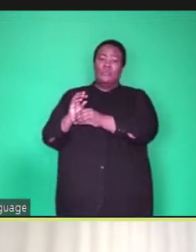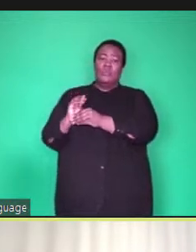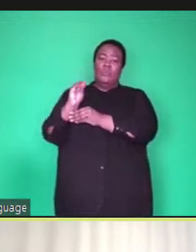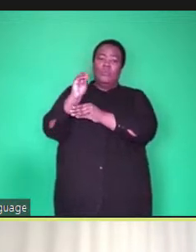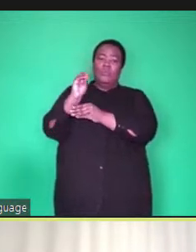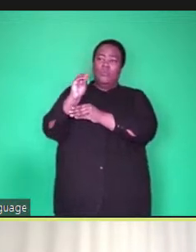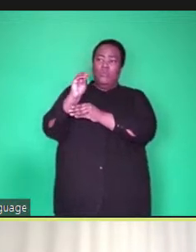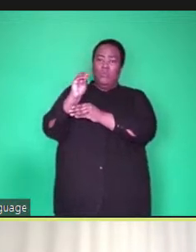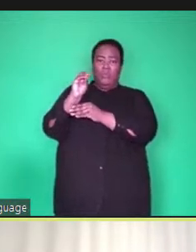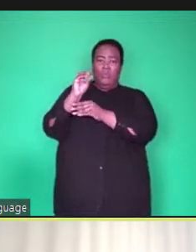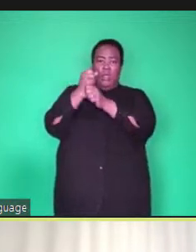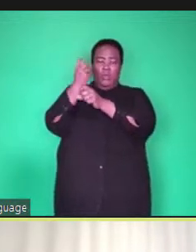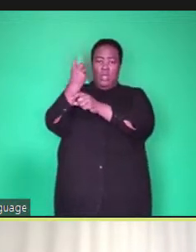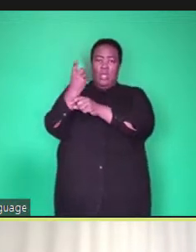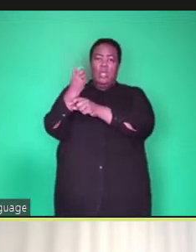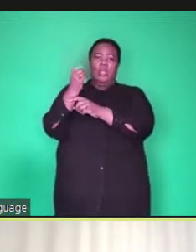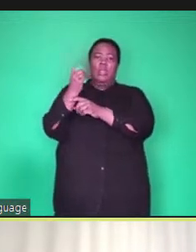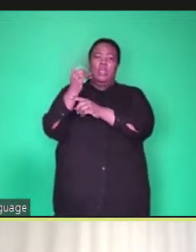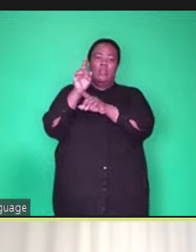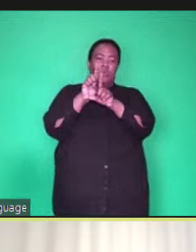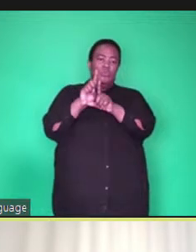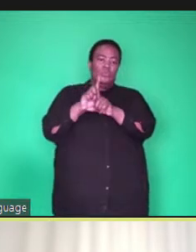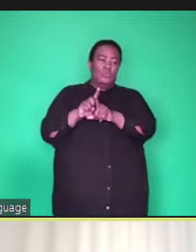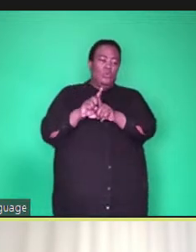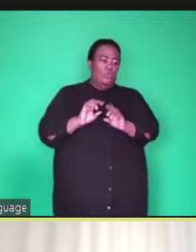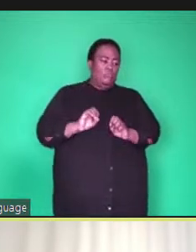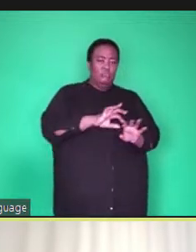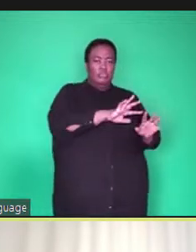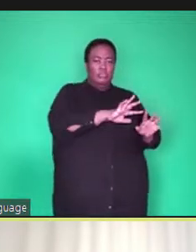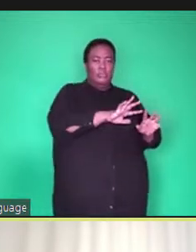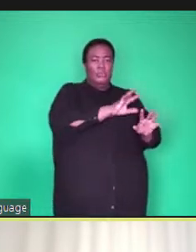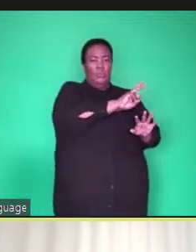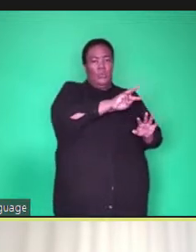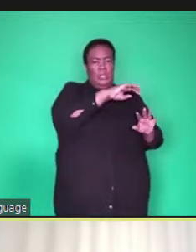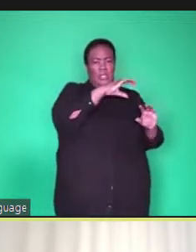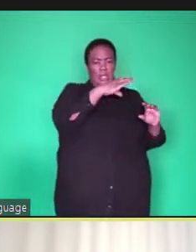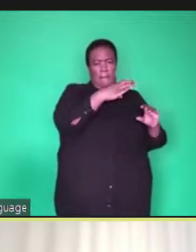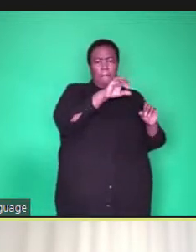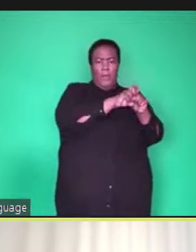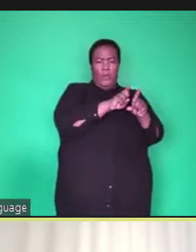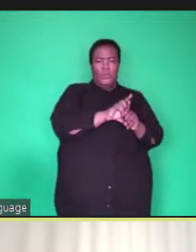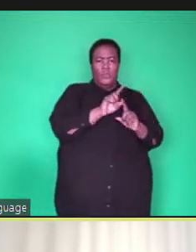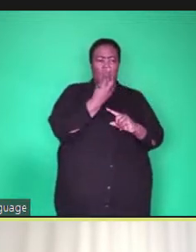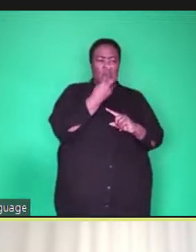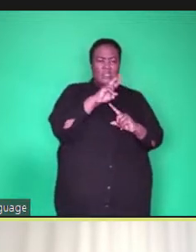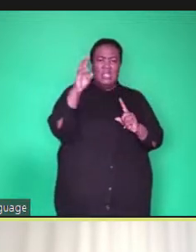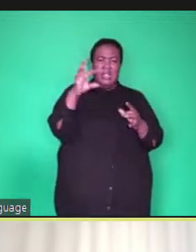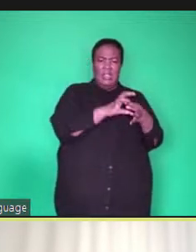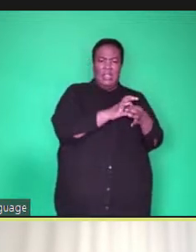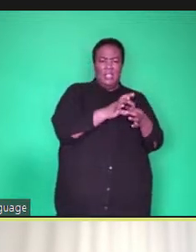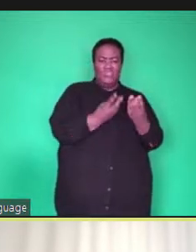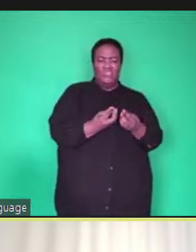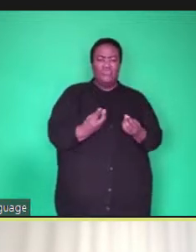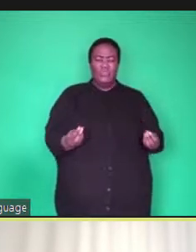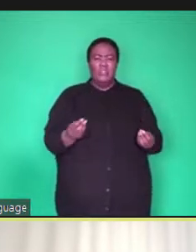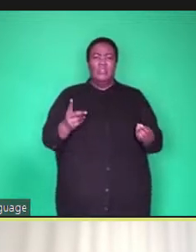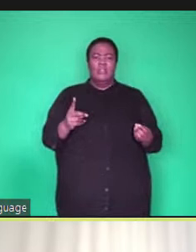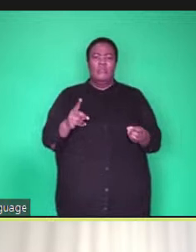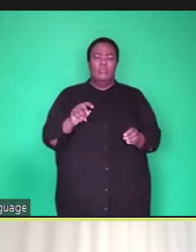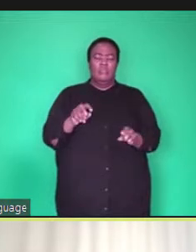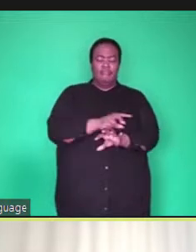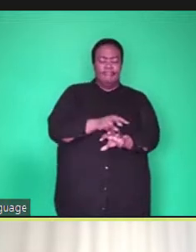ones. And we also find links between children and migrants along these